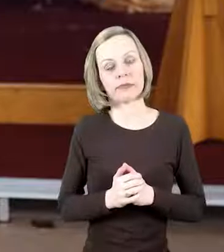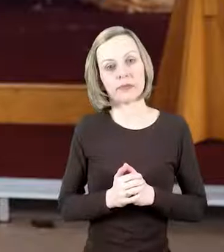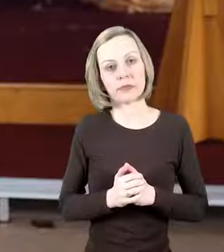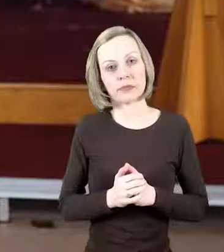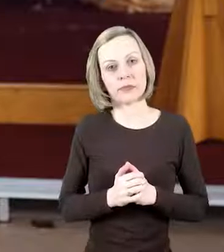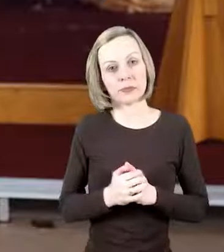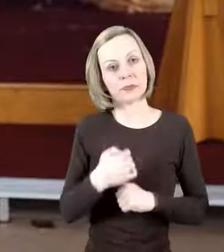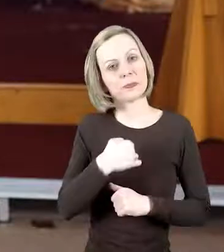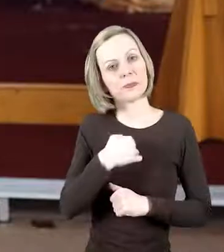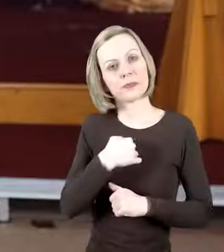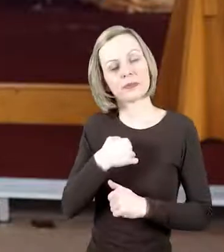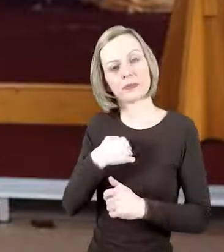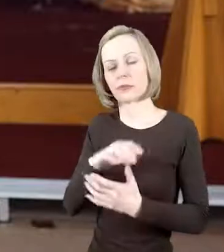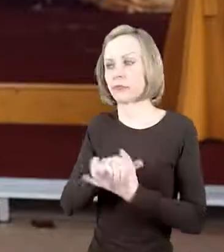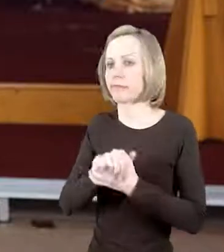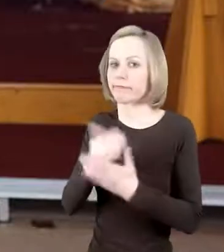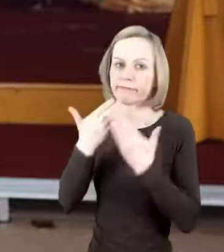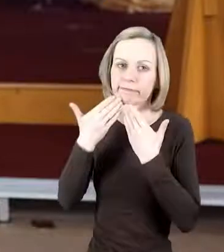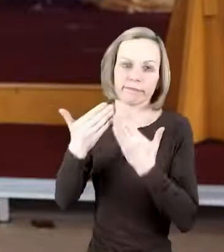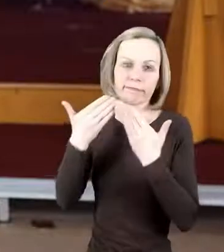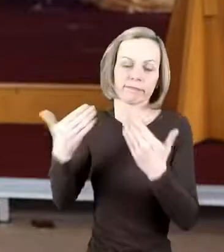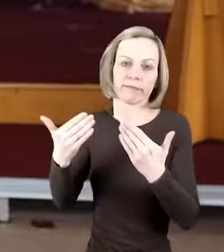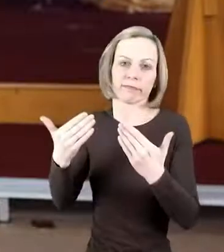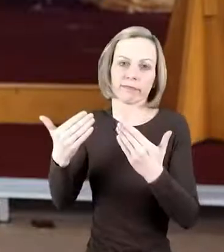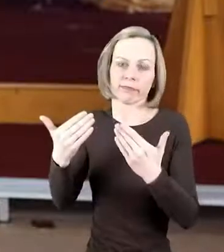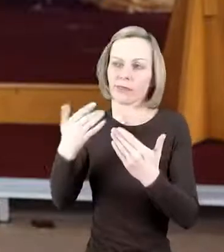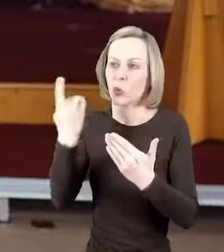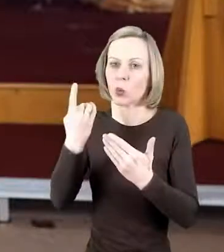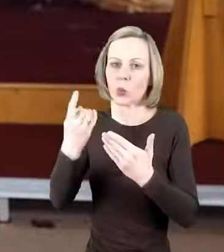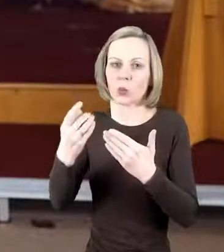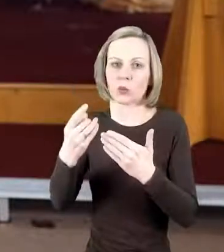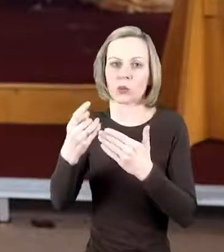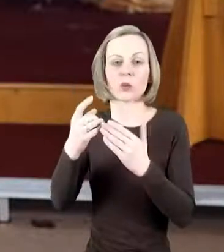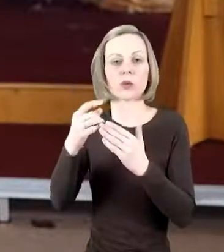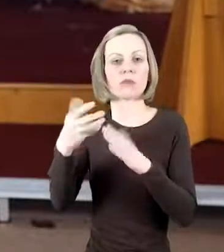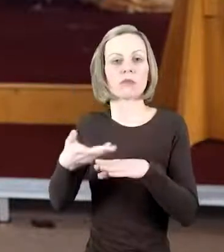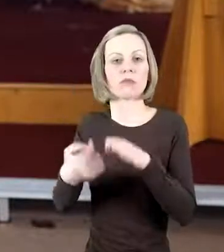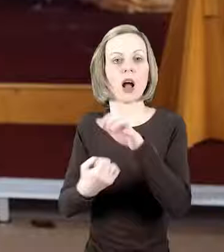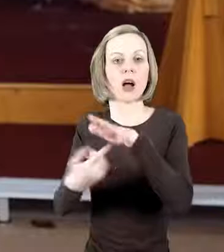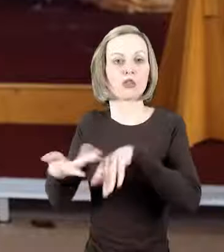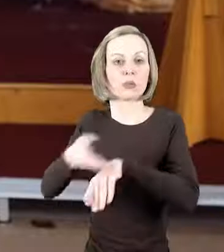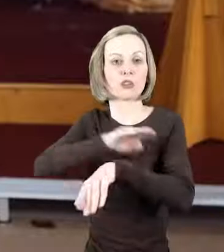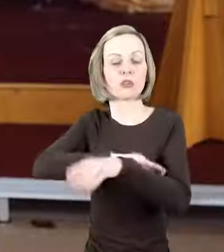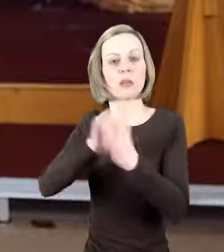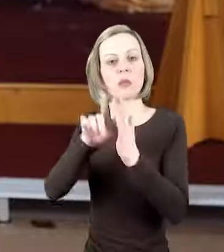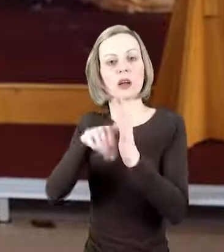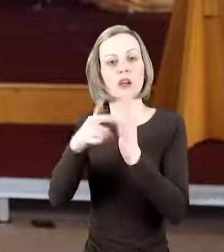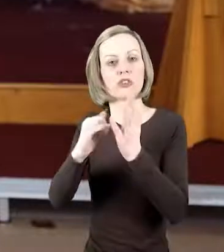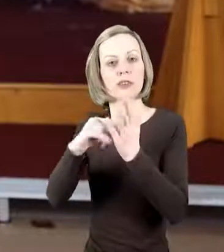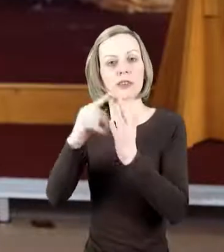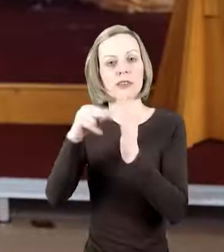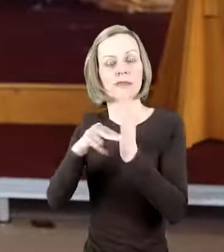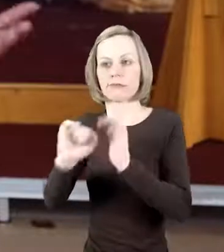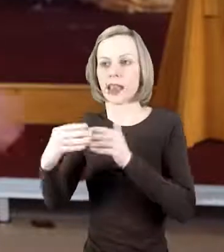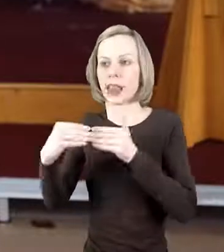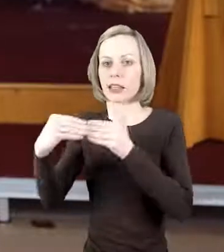so thankful to the leadership of Archbishop Justin, who has challenged us to care